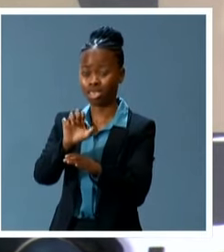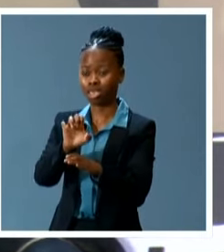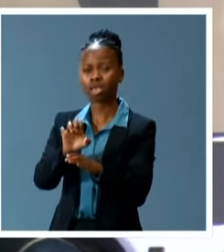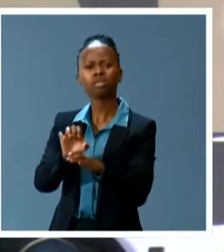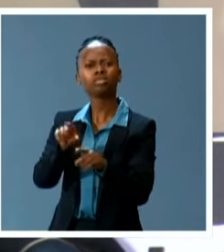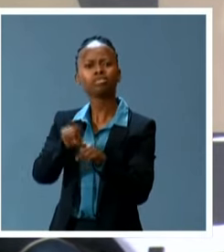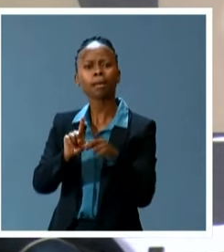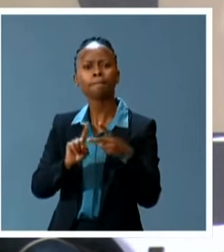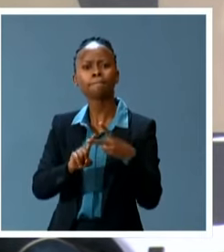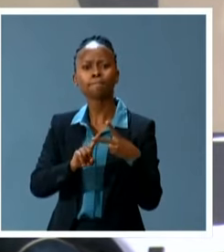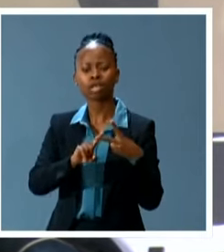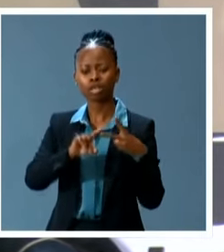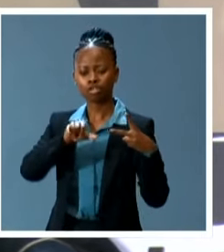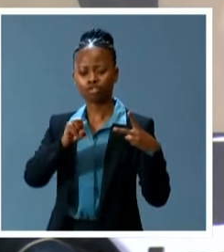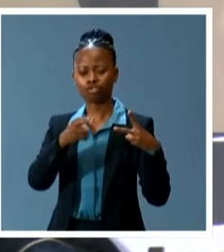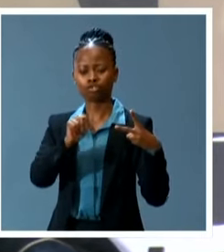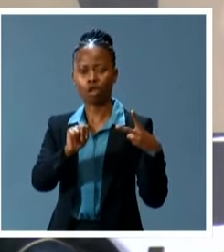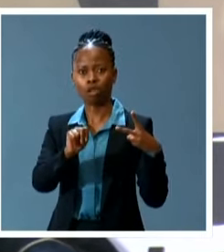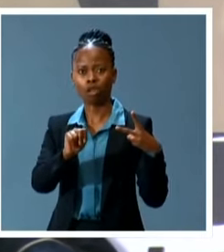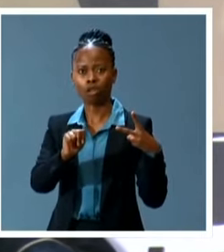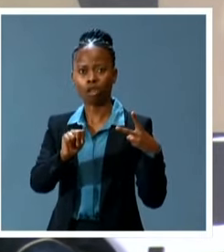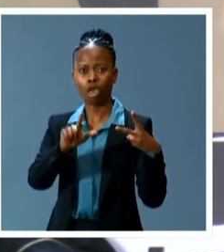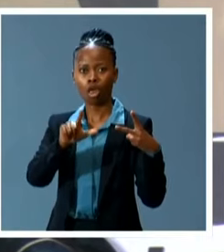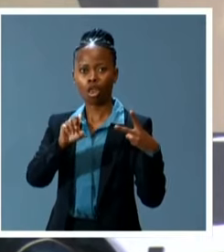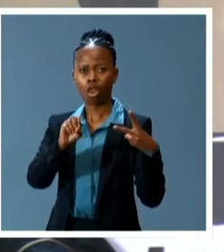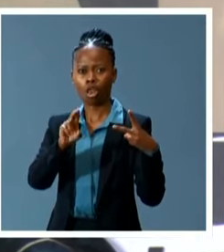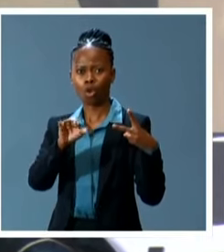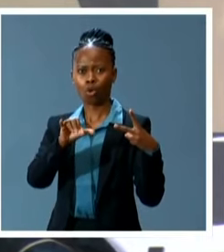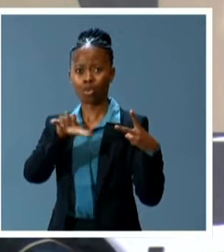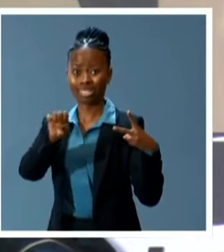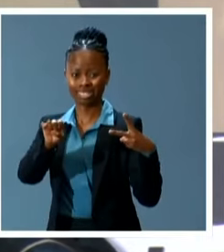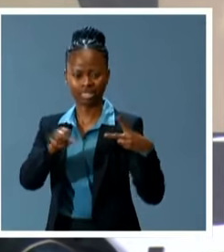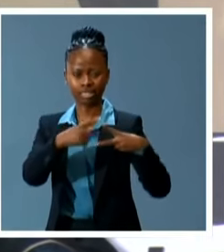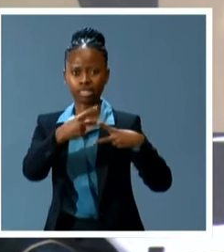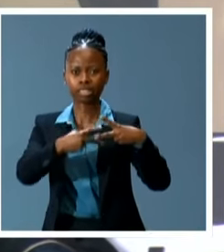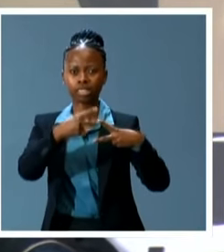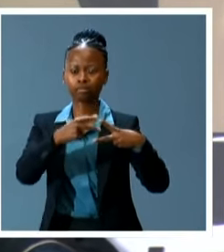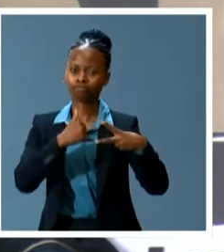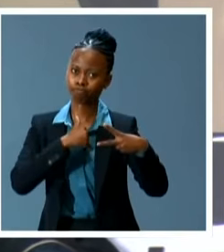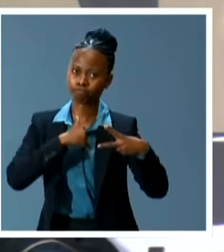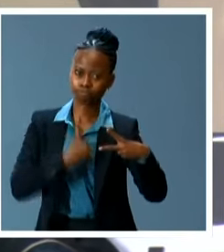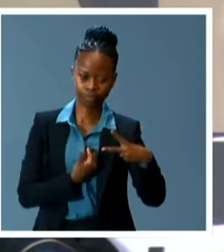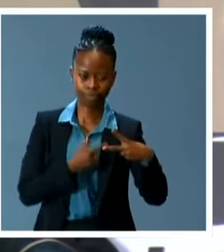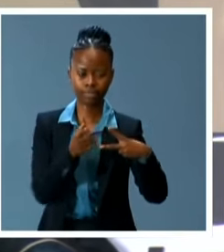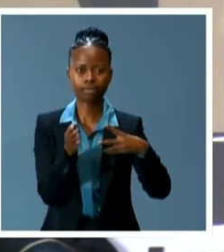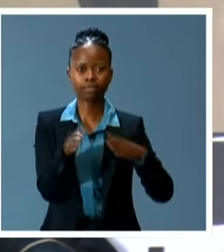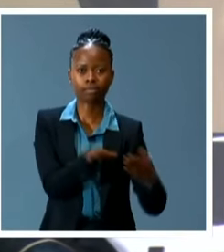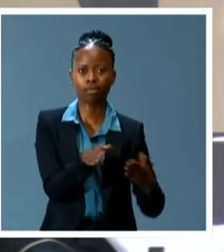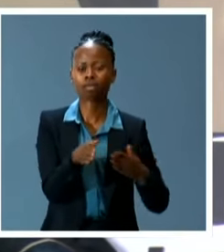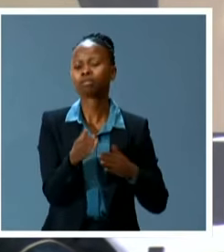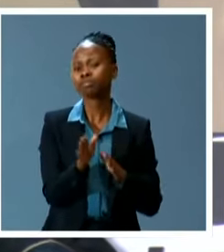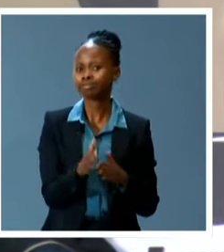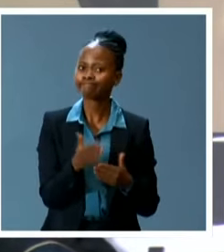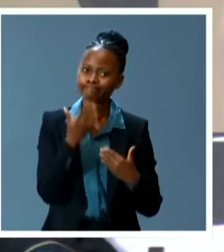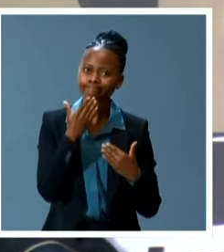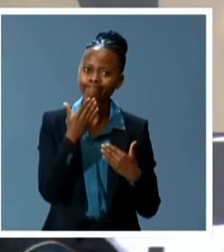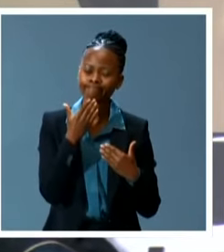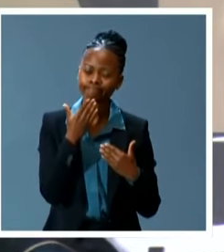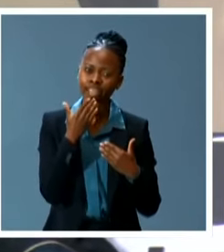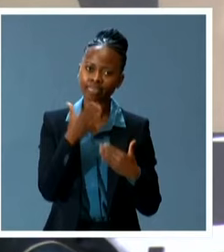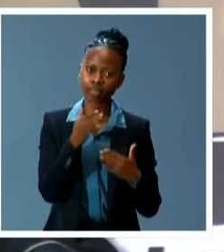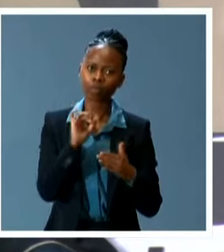Senator John Lewis. Our thoughts are with their families. Your loss is also